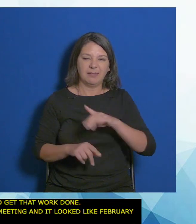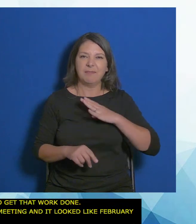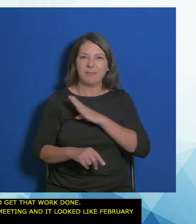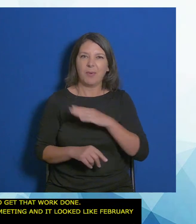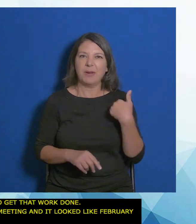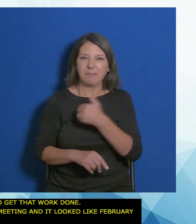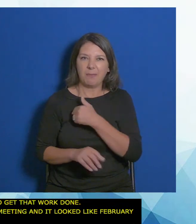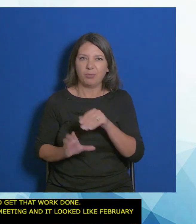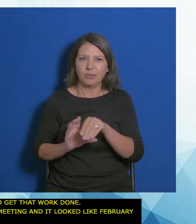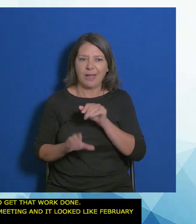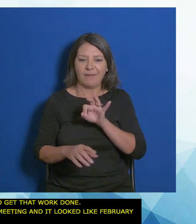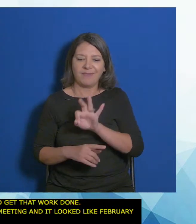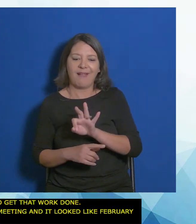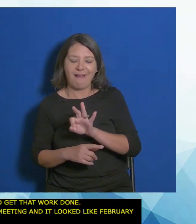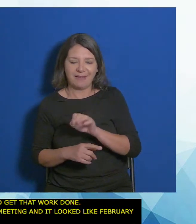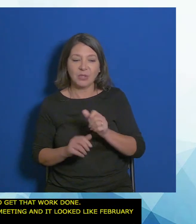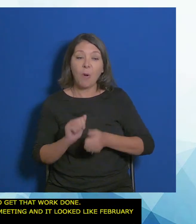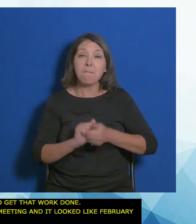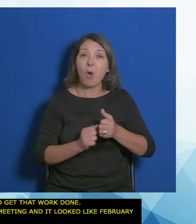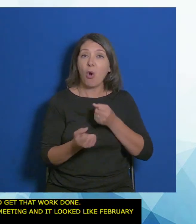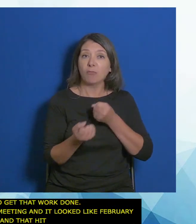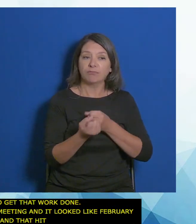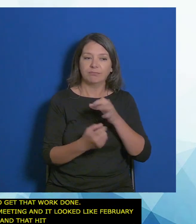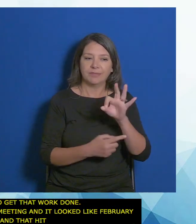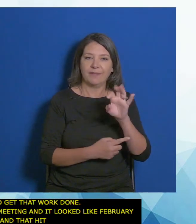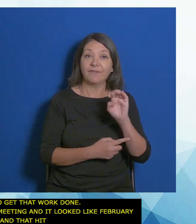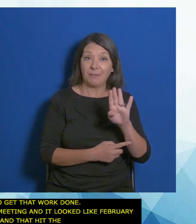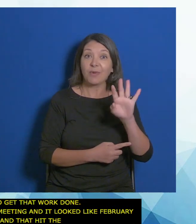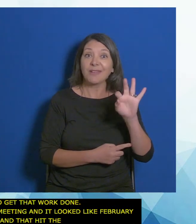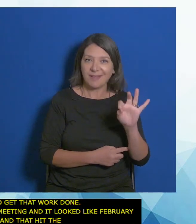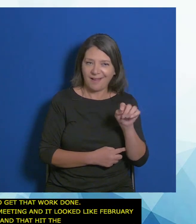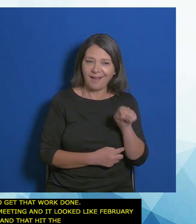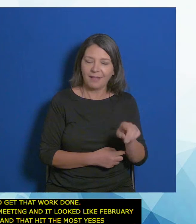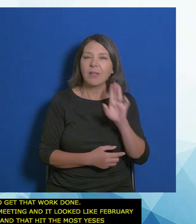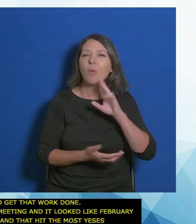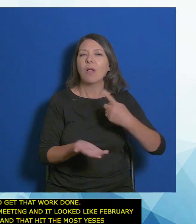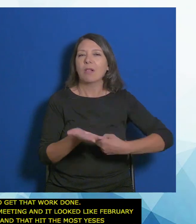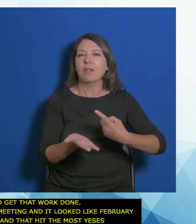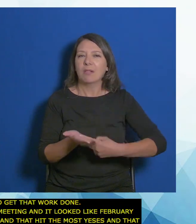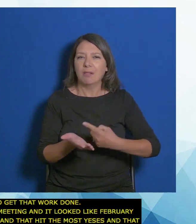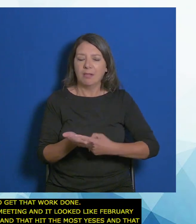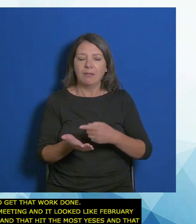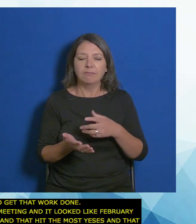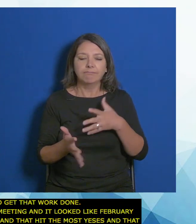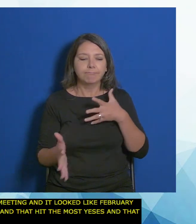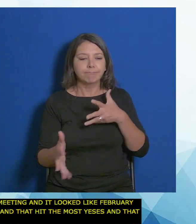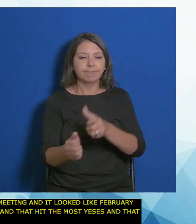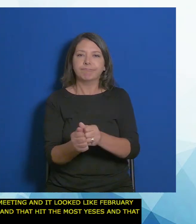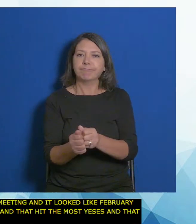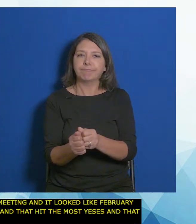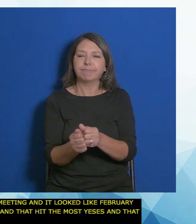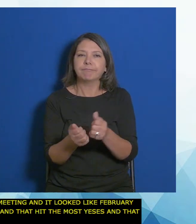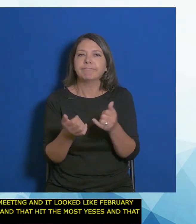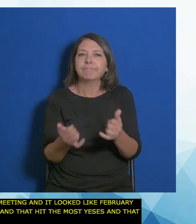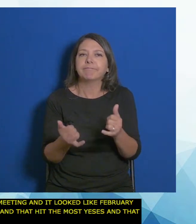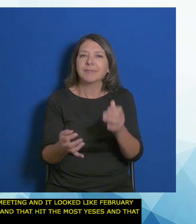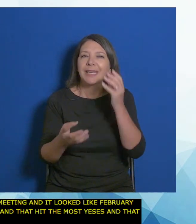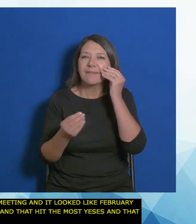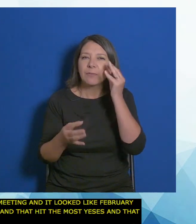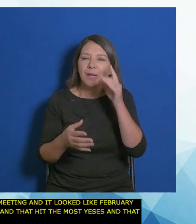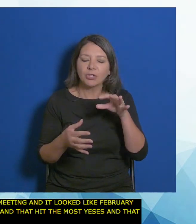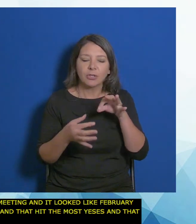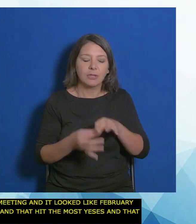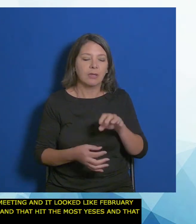most yeses. And that's going to be February 9th to talk about the kind of the update. As Board Member